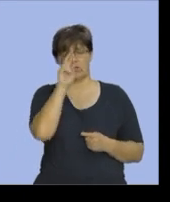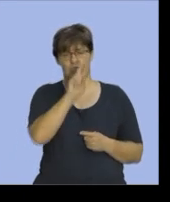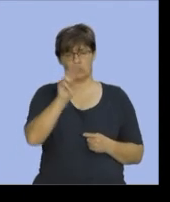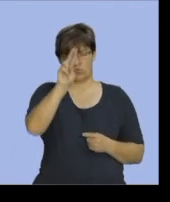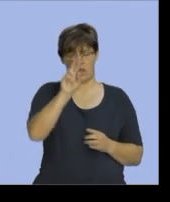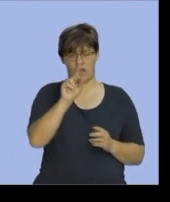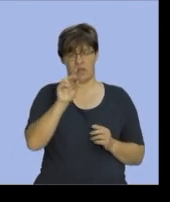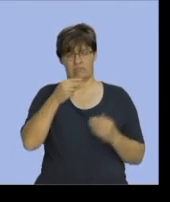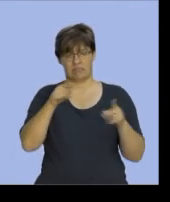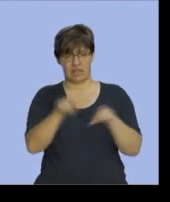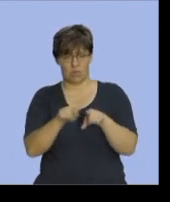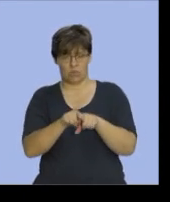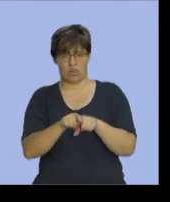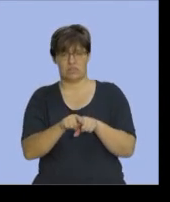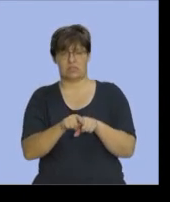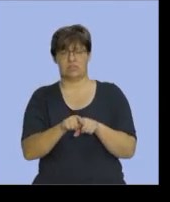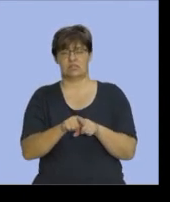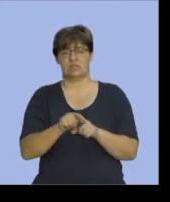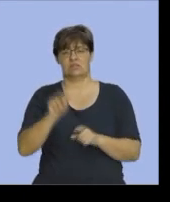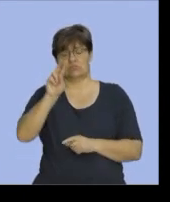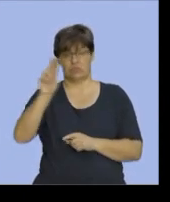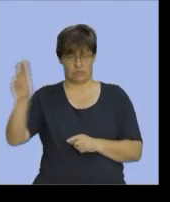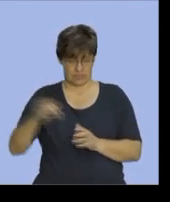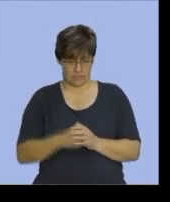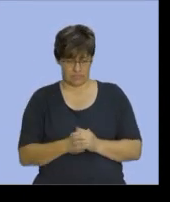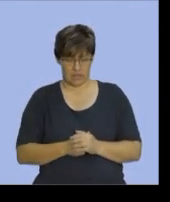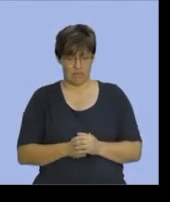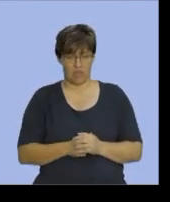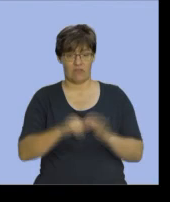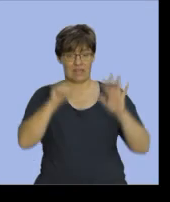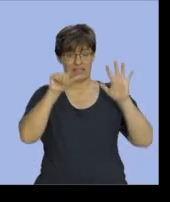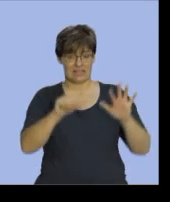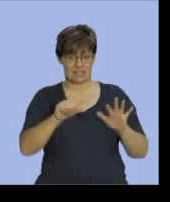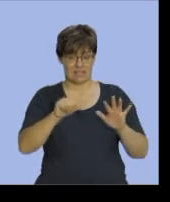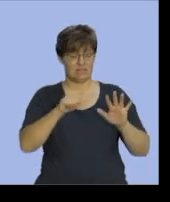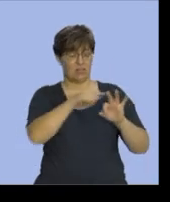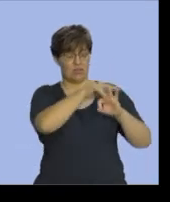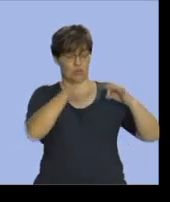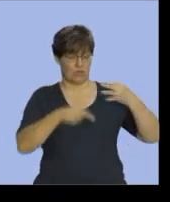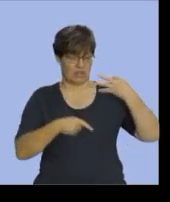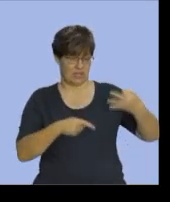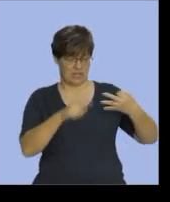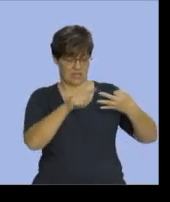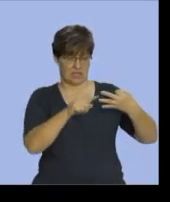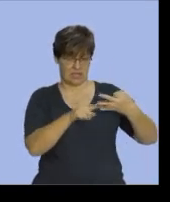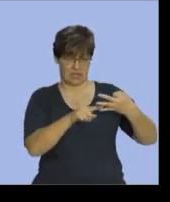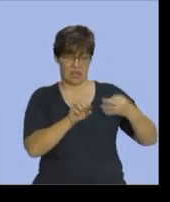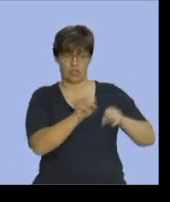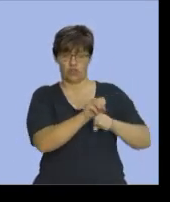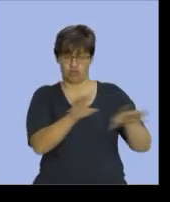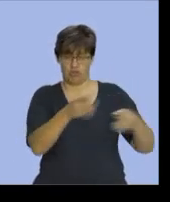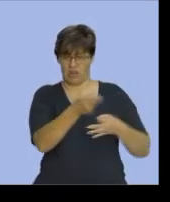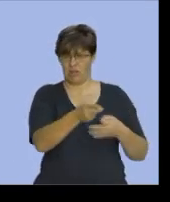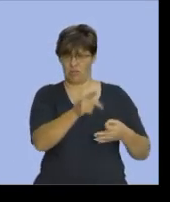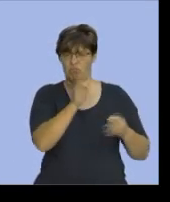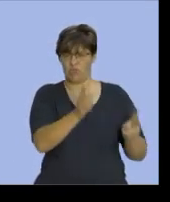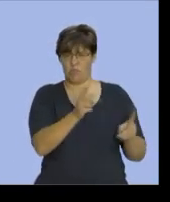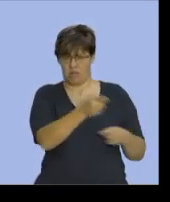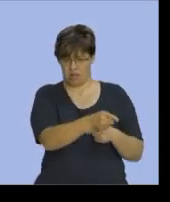you find the square root both sides. We also looked at our 6 ratios. The first 3 are